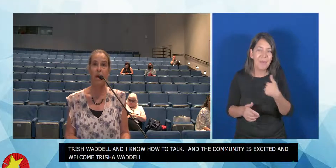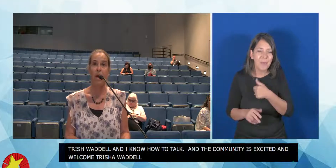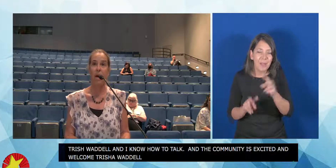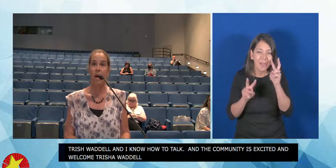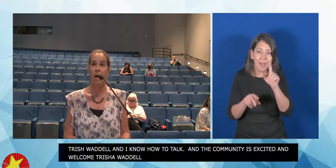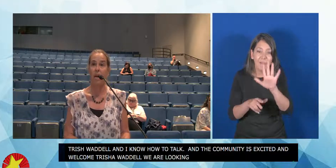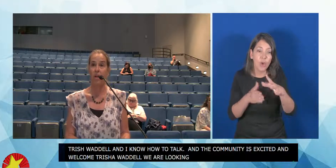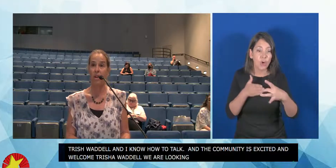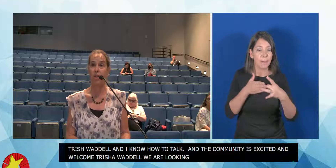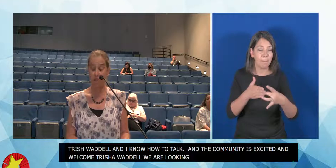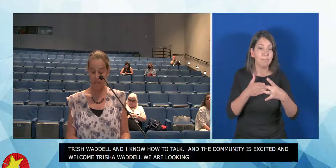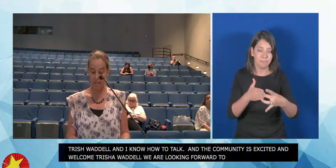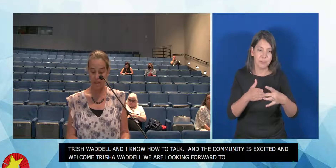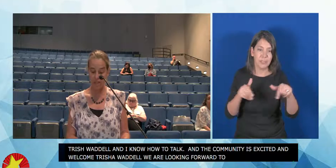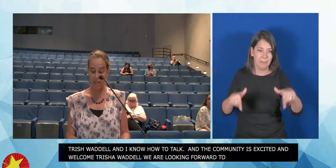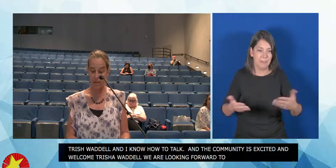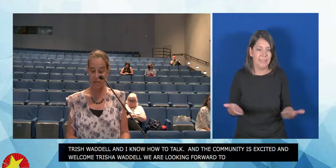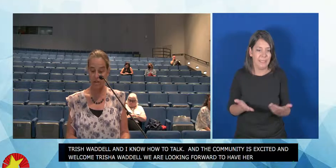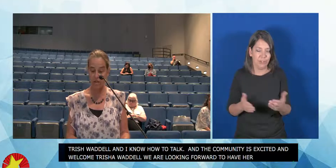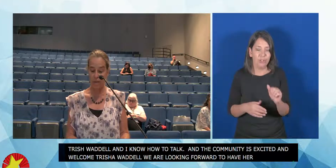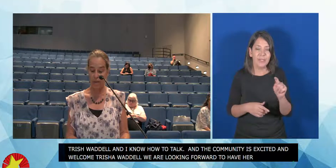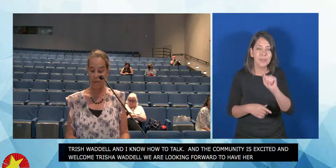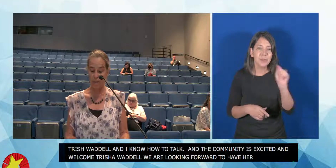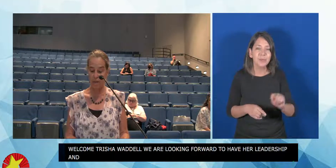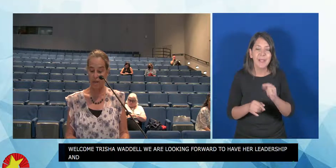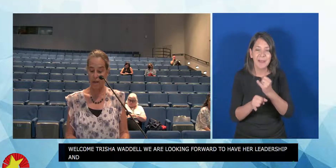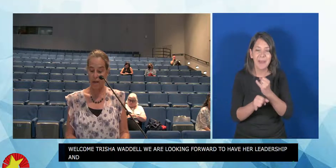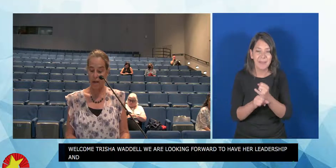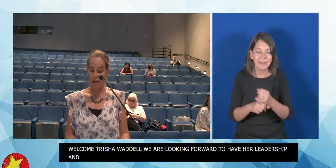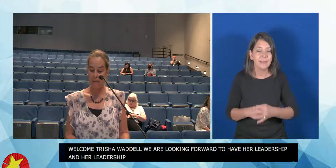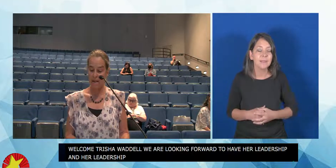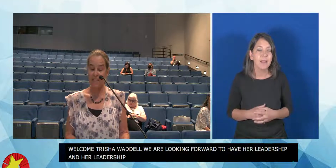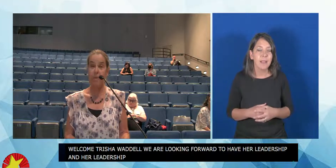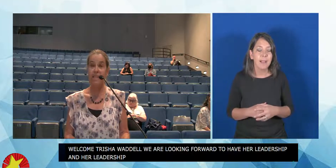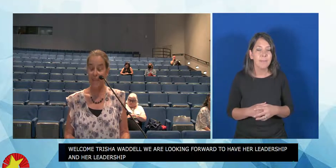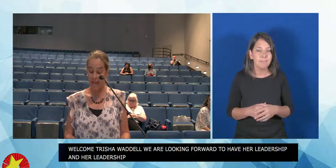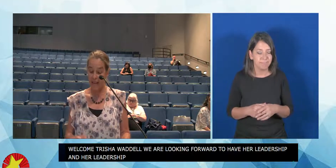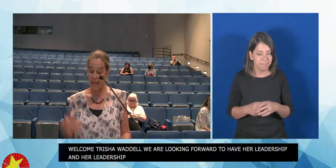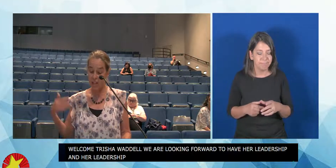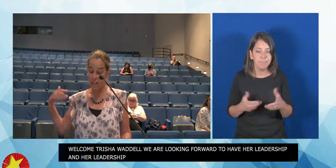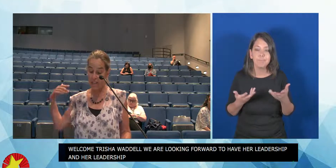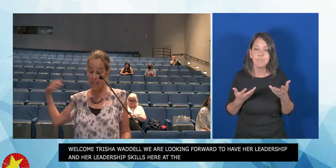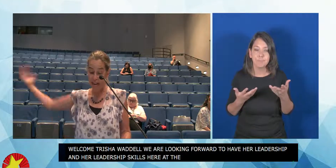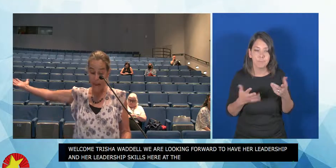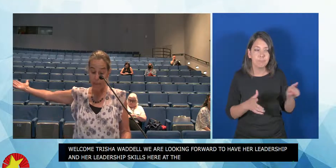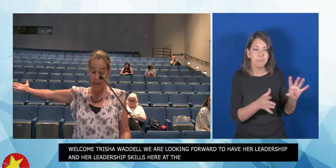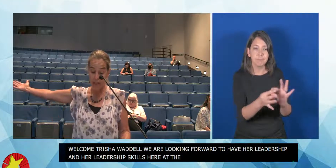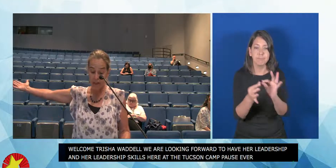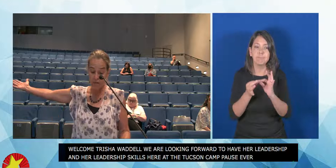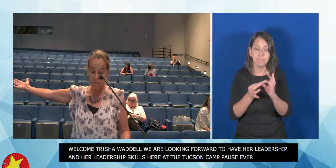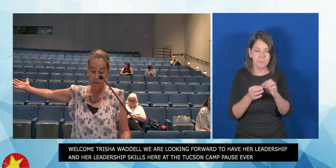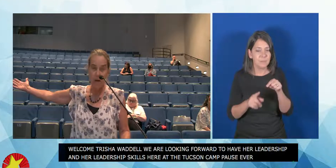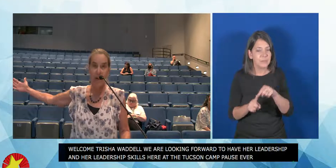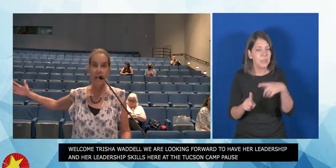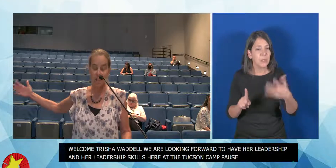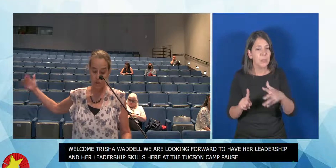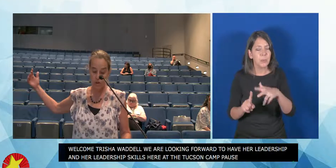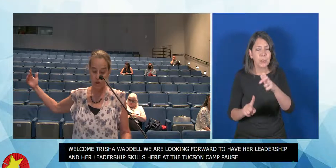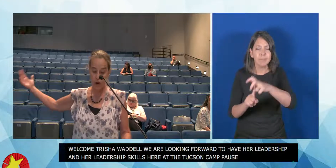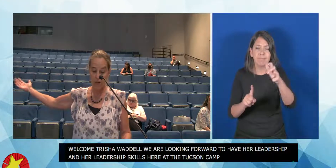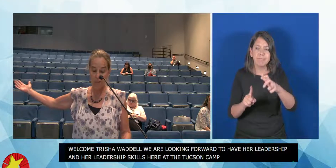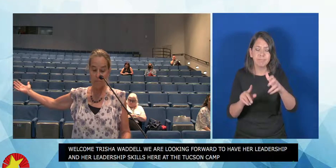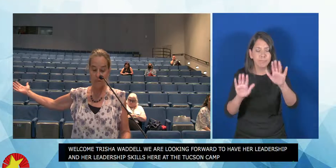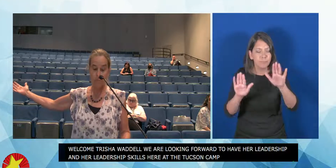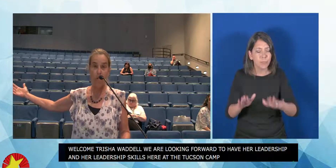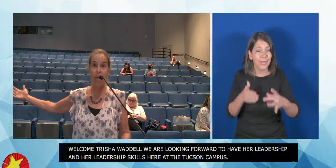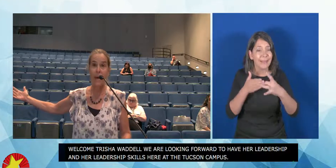leadership and her leadership skills here at the Tucson campus. It's been said that she is a dynamic leader and that she will do